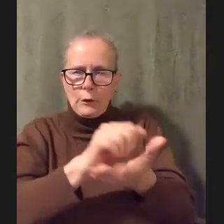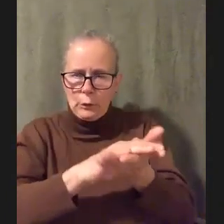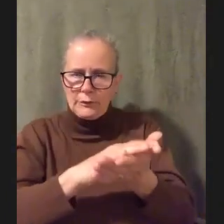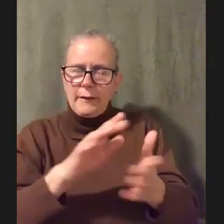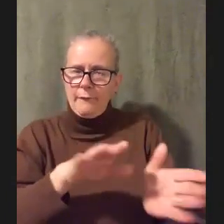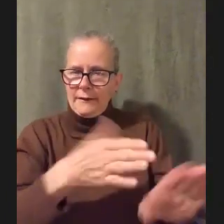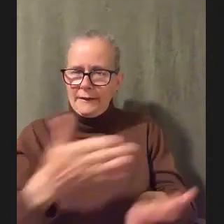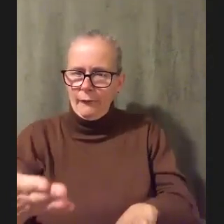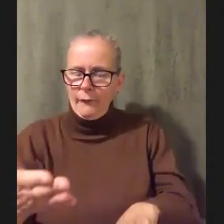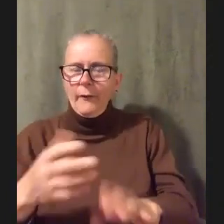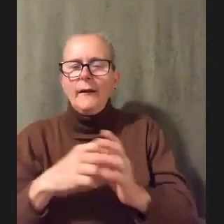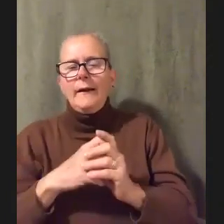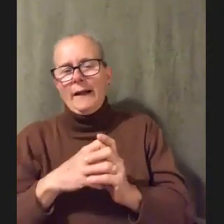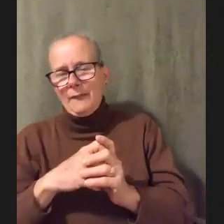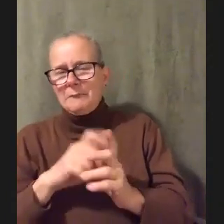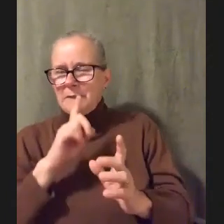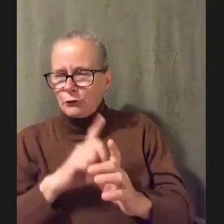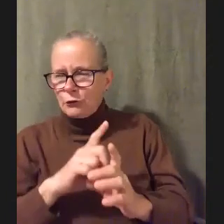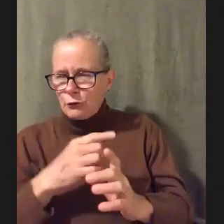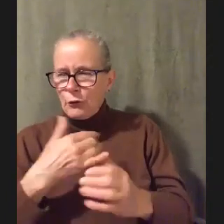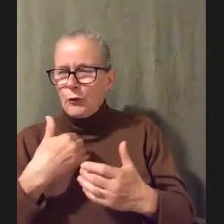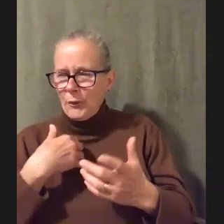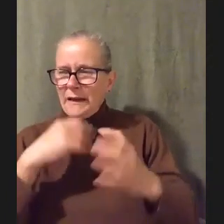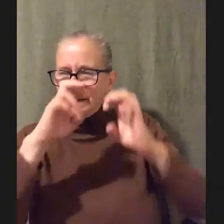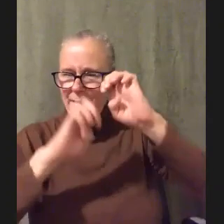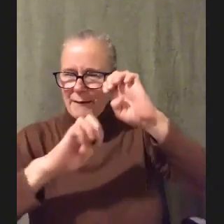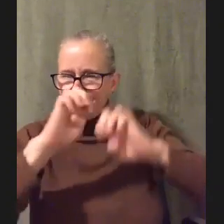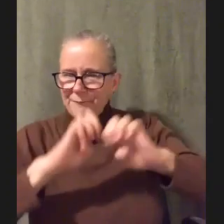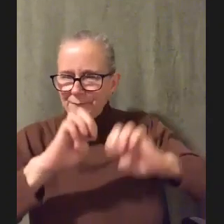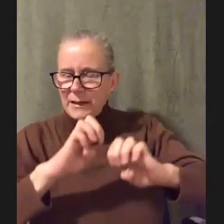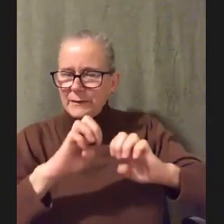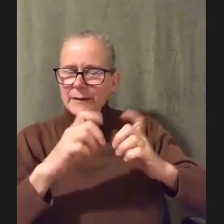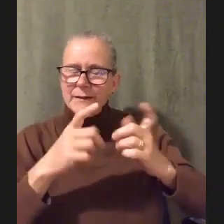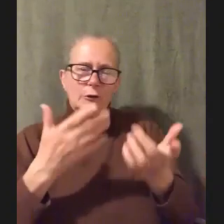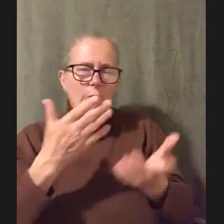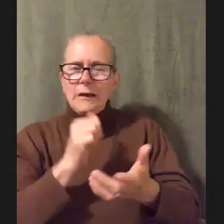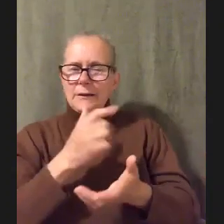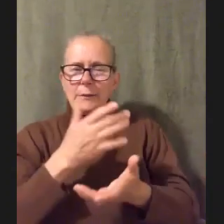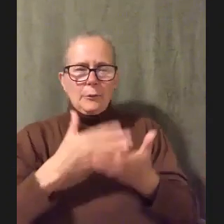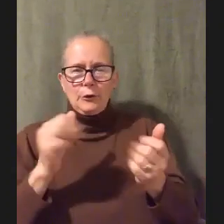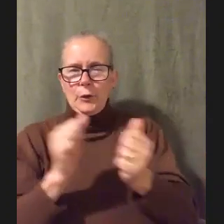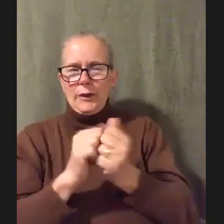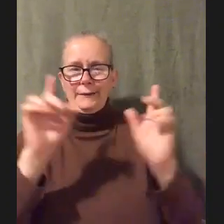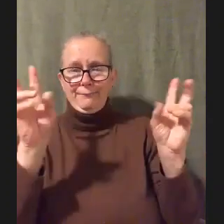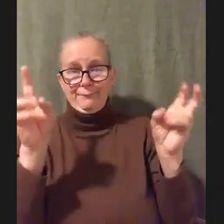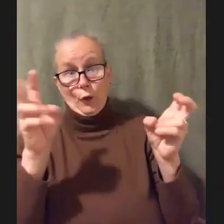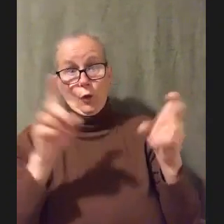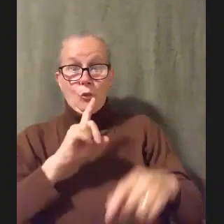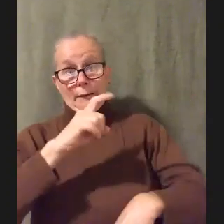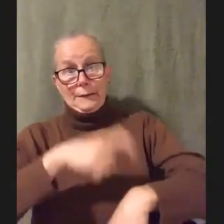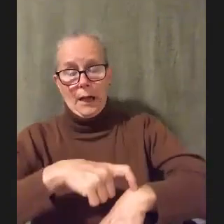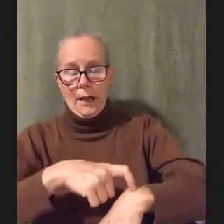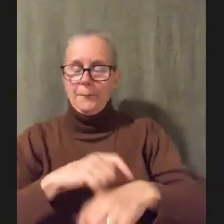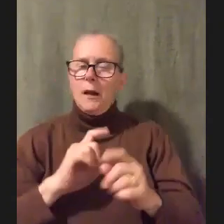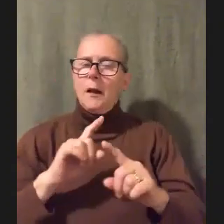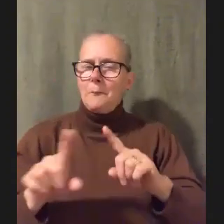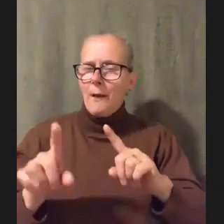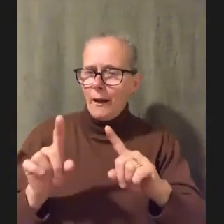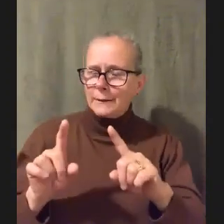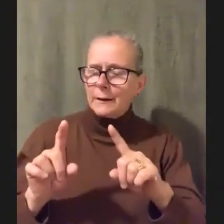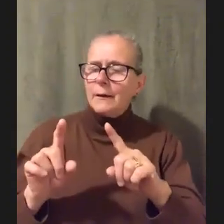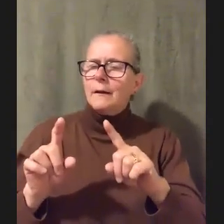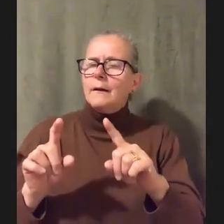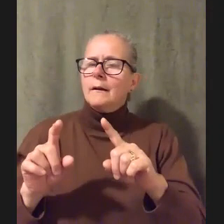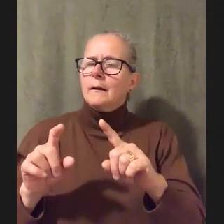then codifying what's in the notes and then analyzing it. So that's probably not something we're doing in real time. Anecdotally,